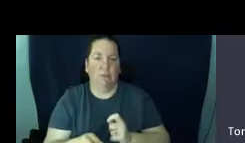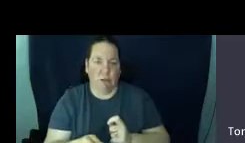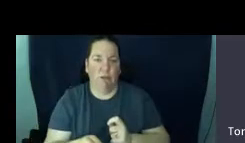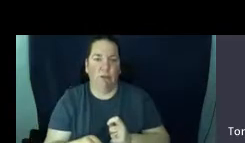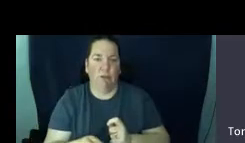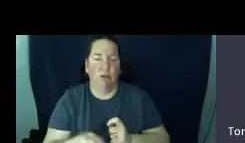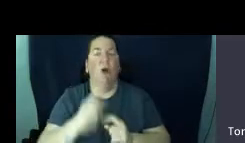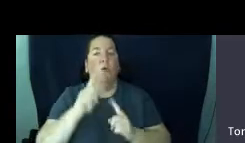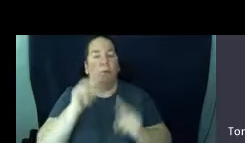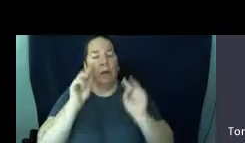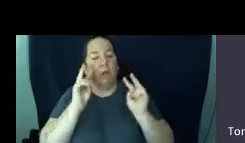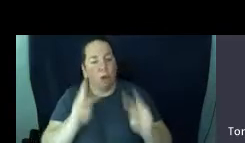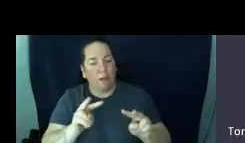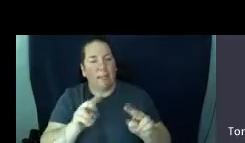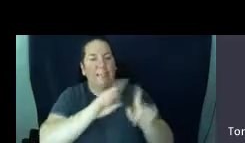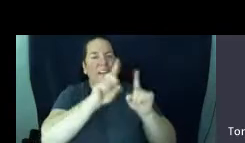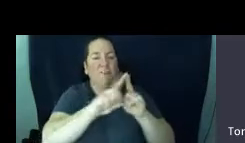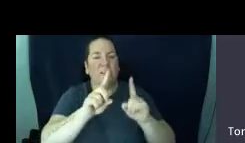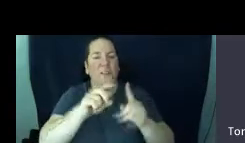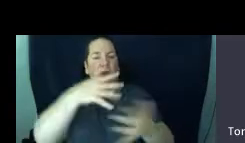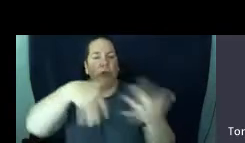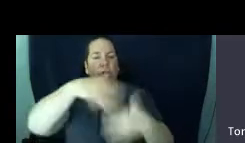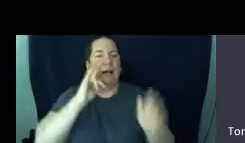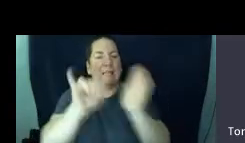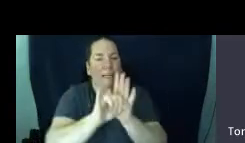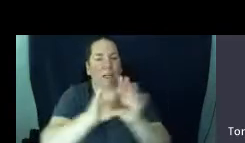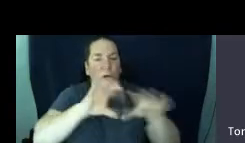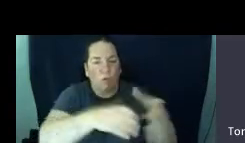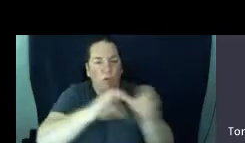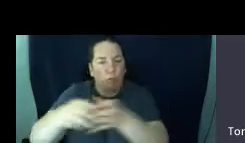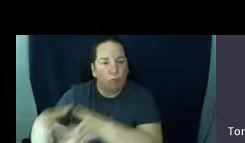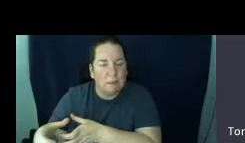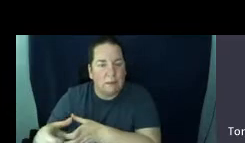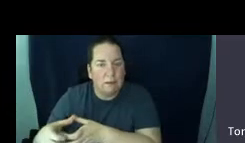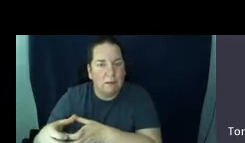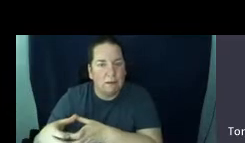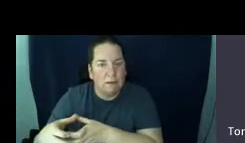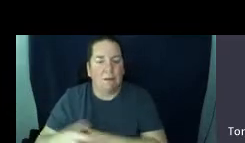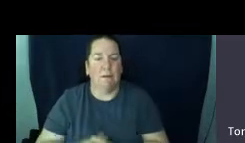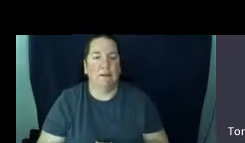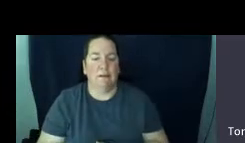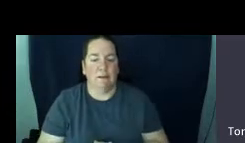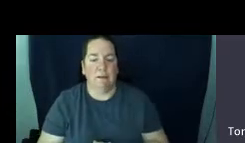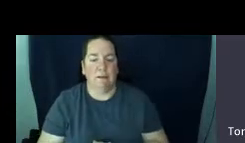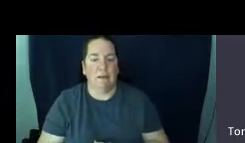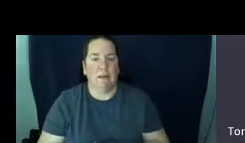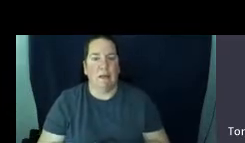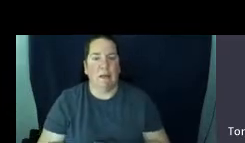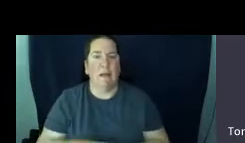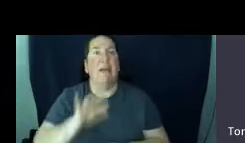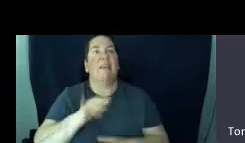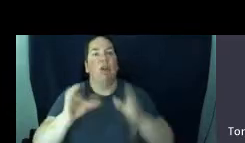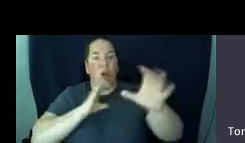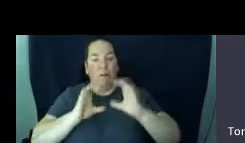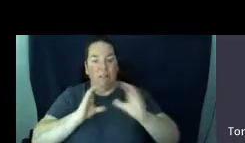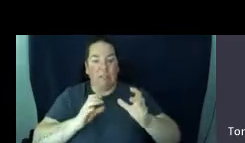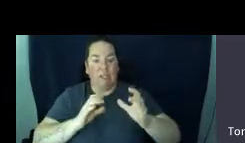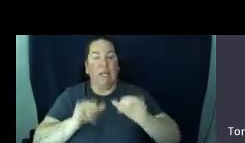social identity groups, and we need to also like start the and that helps keep the conversation going of